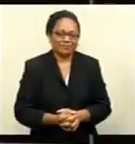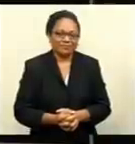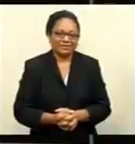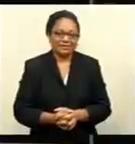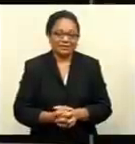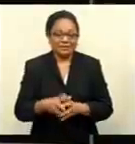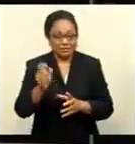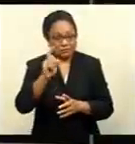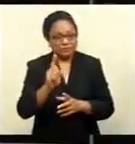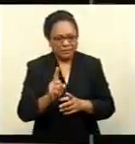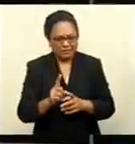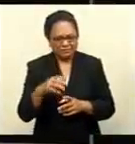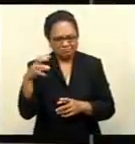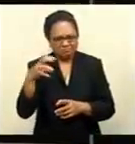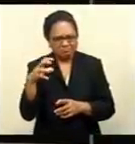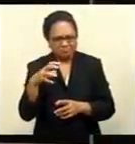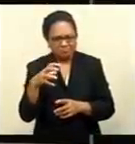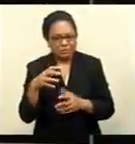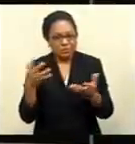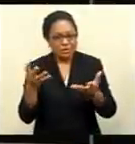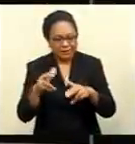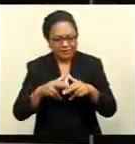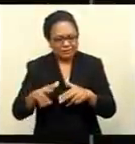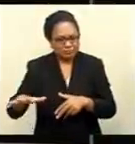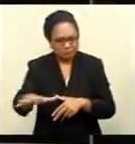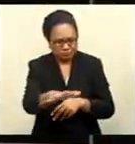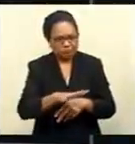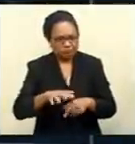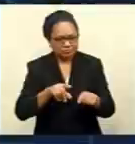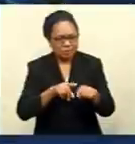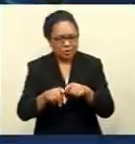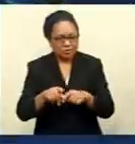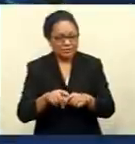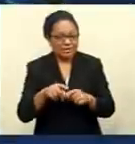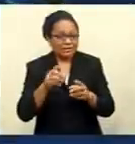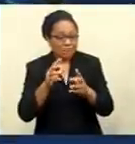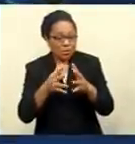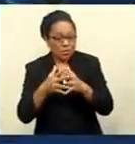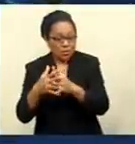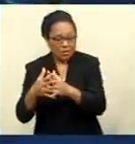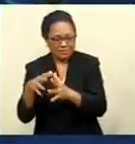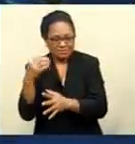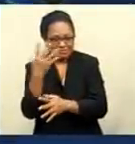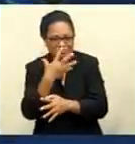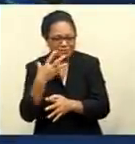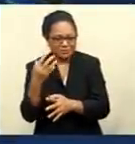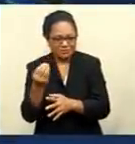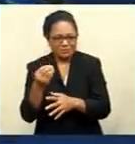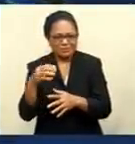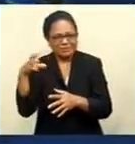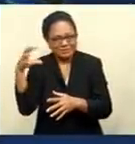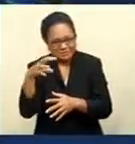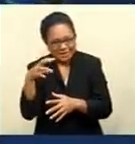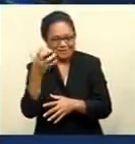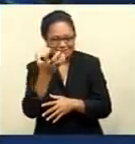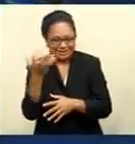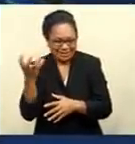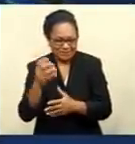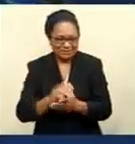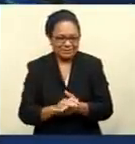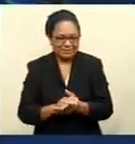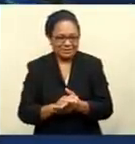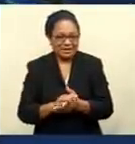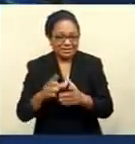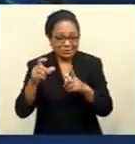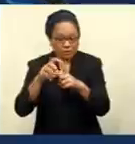Mostly fine conditions prevailed over the group today. Looking at the west, beautiful with a blend of sun and clouds. Eastwards